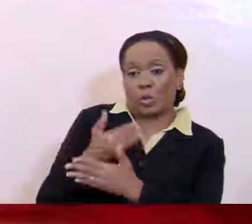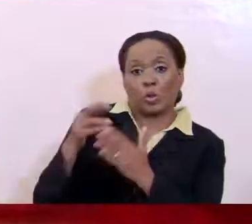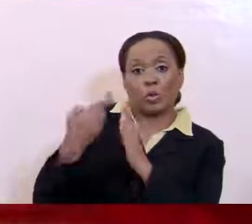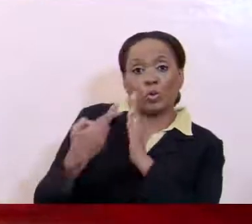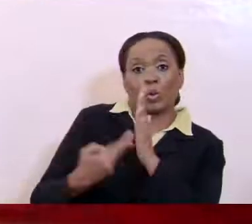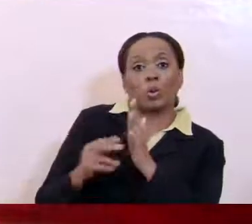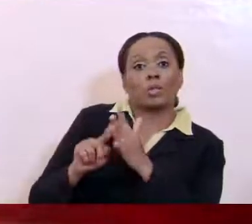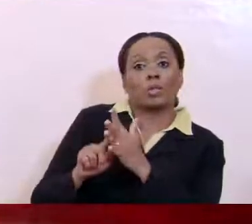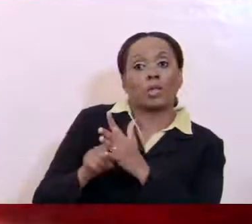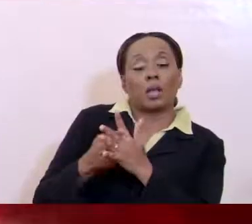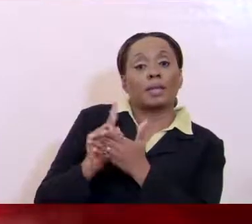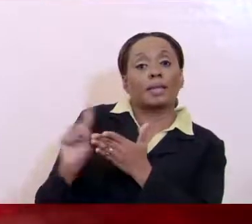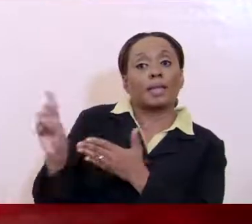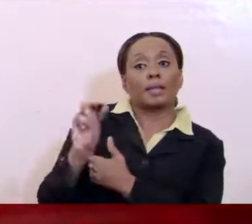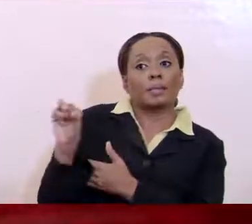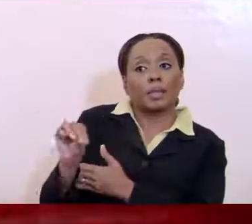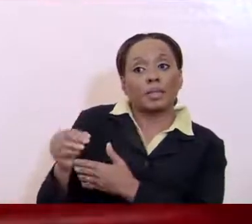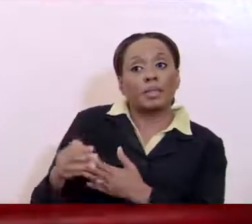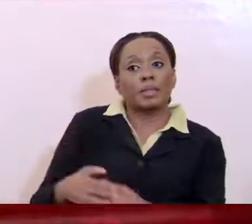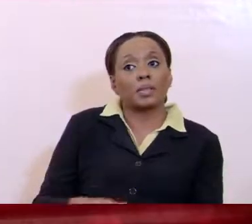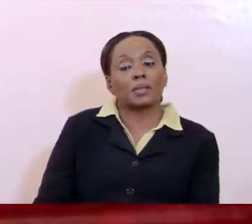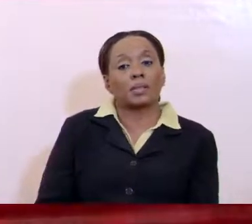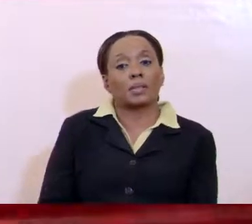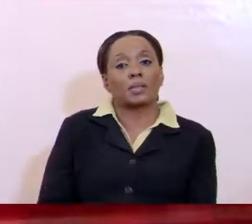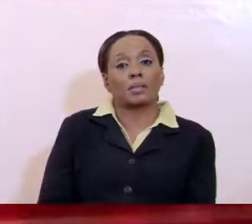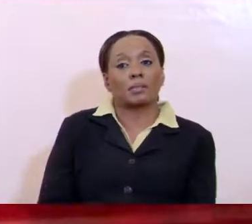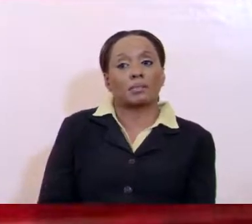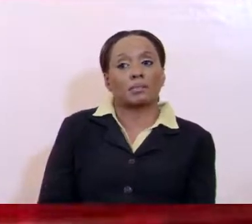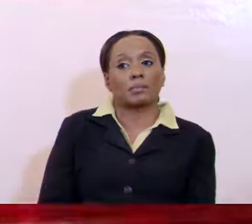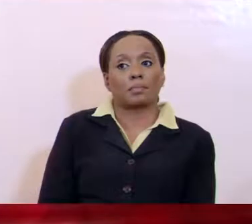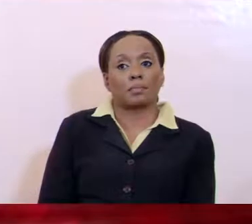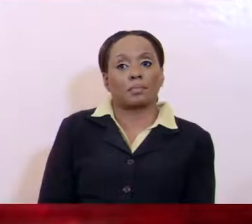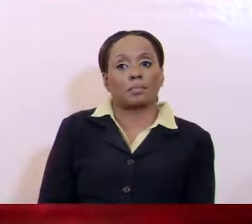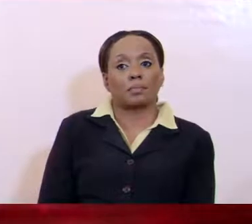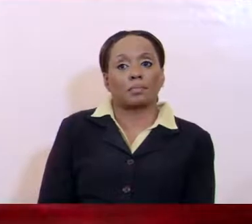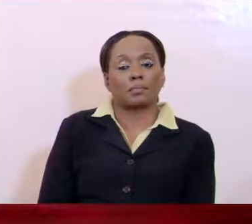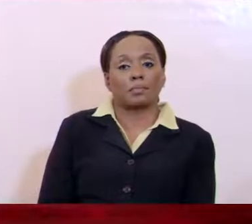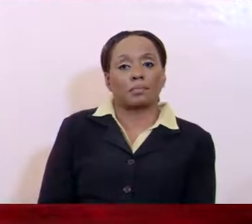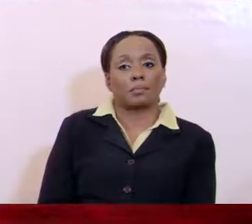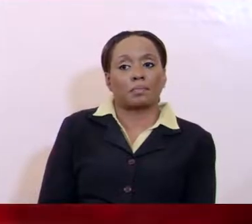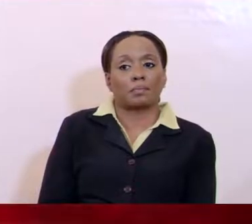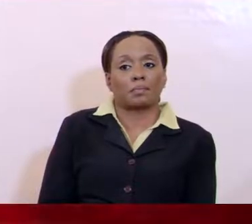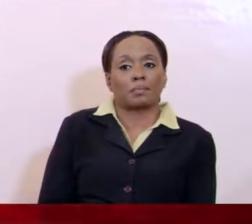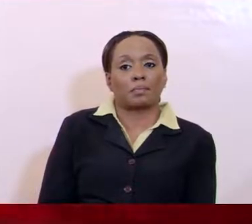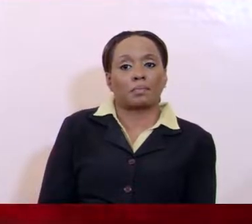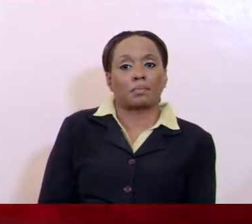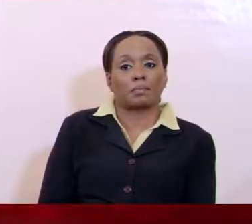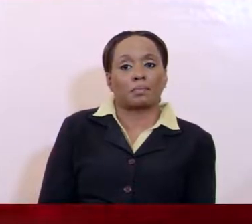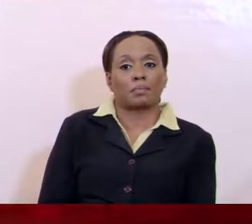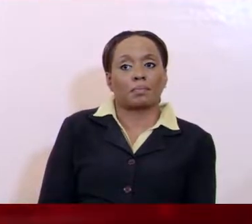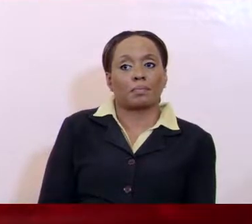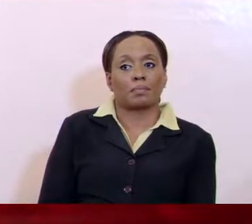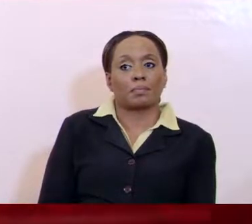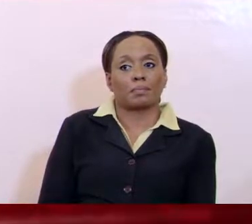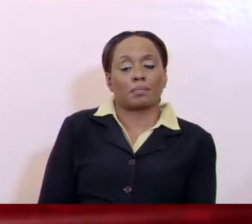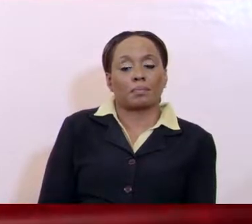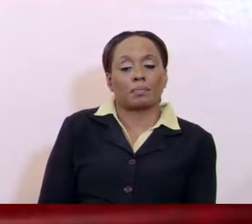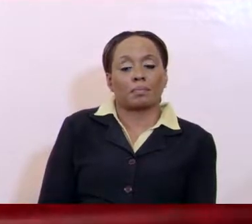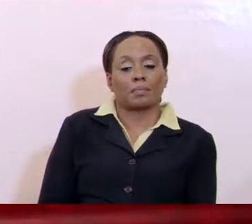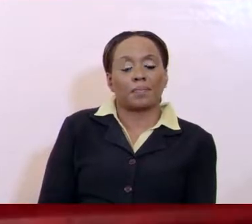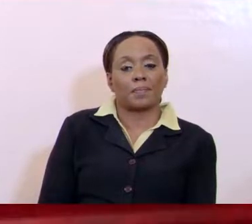idea what type of, besides having their businesses closed, what other type of recourse is available